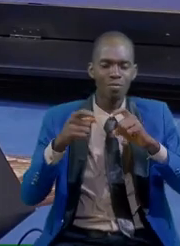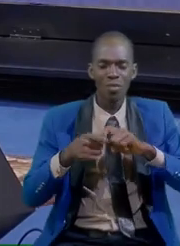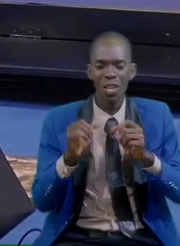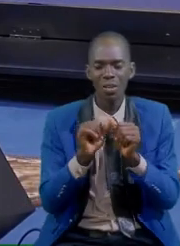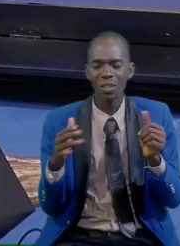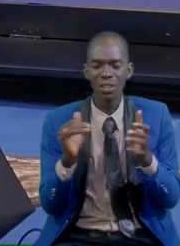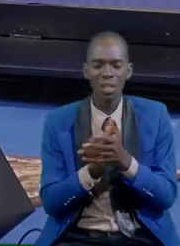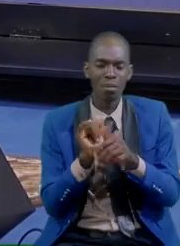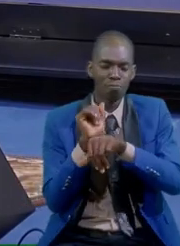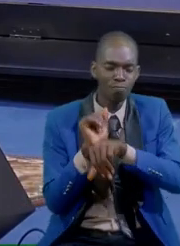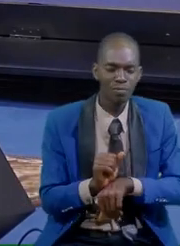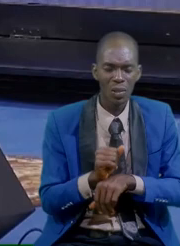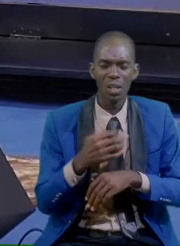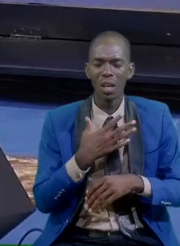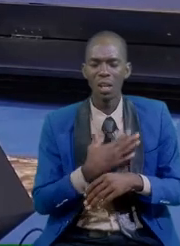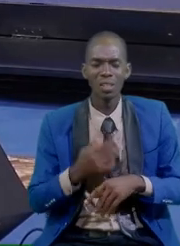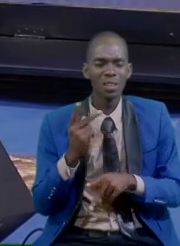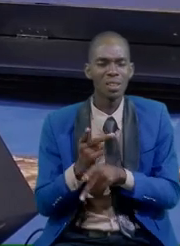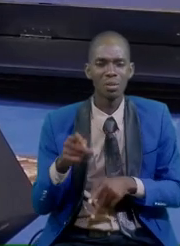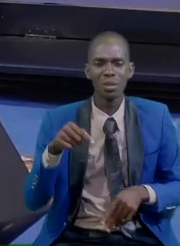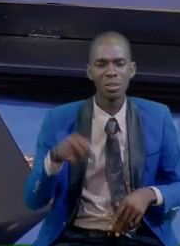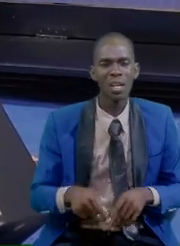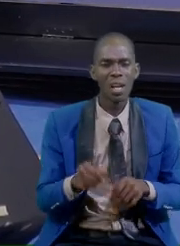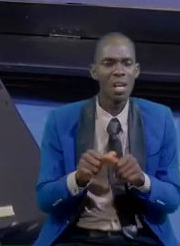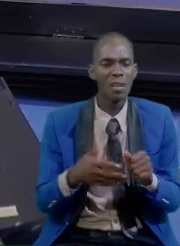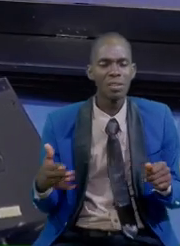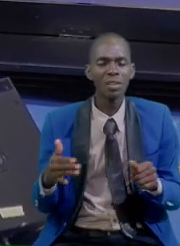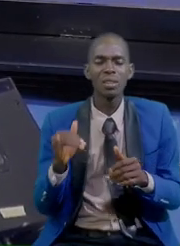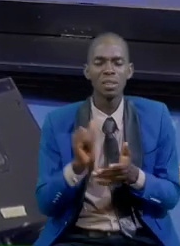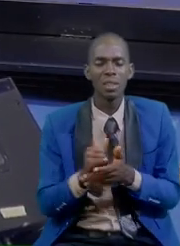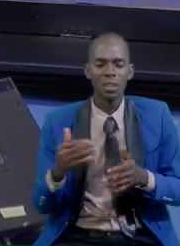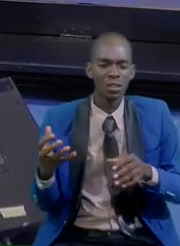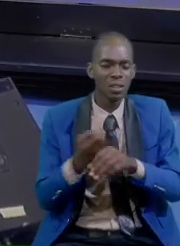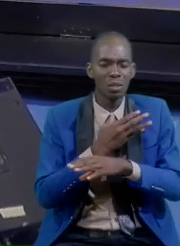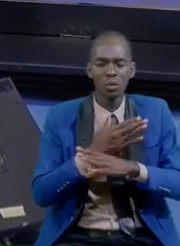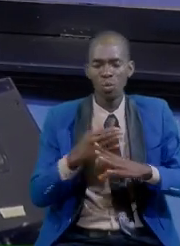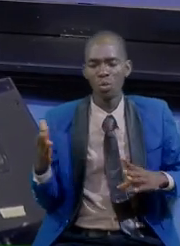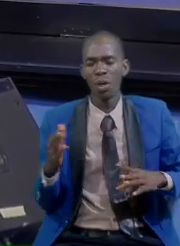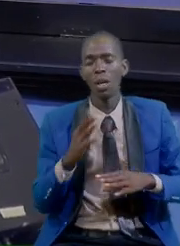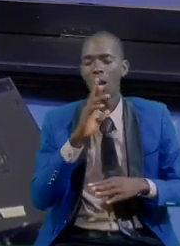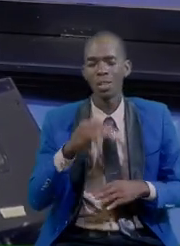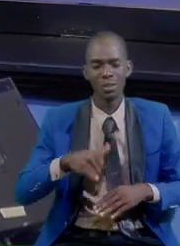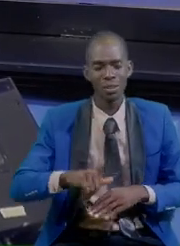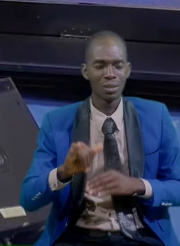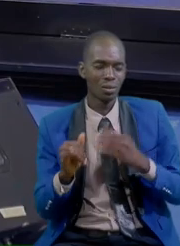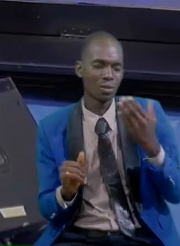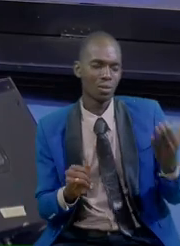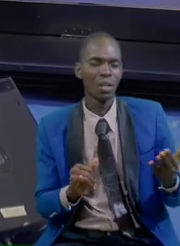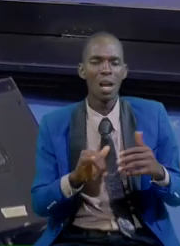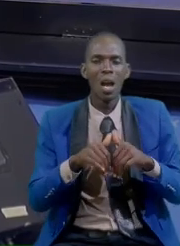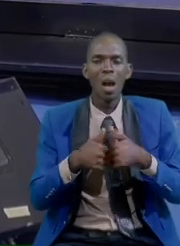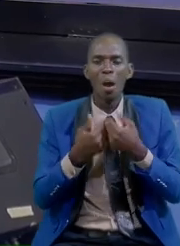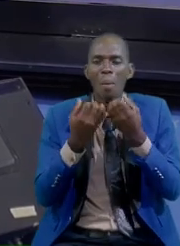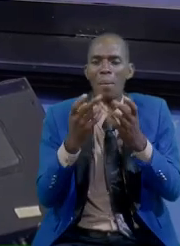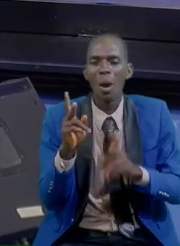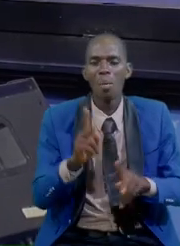stuck them down, everything taken away, and they were still all there. How many people, after we pray and we